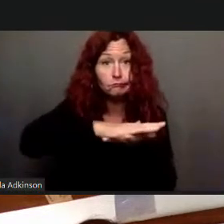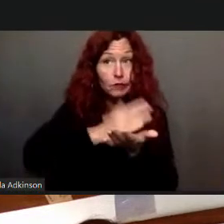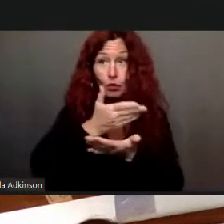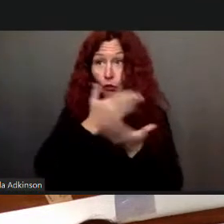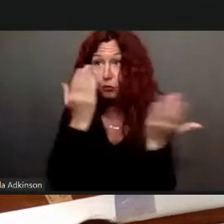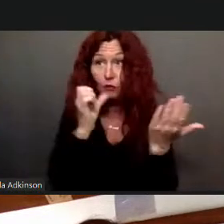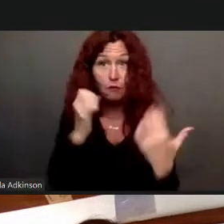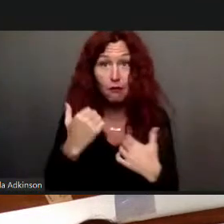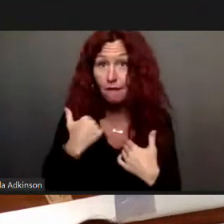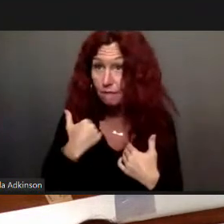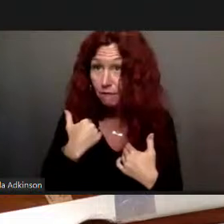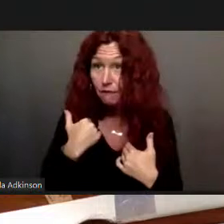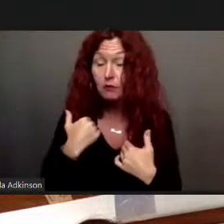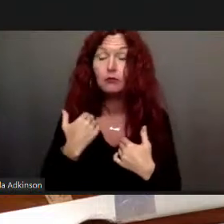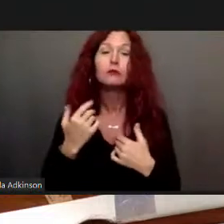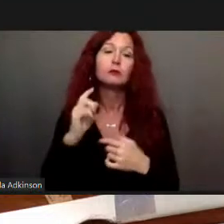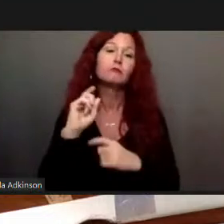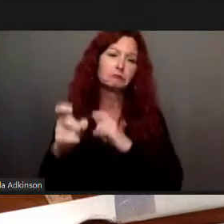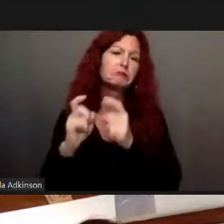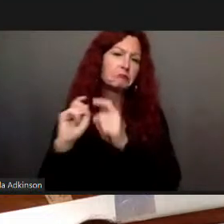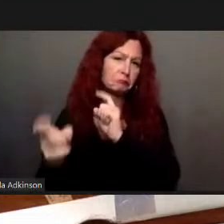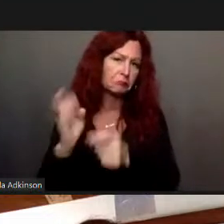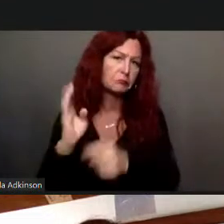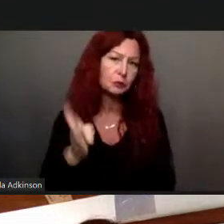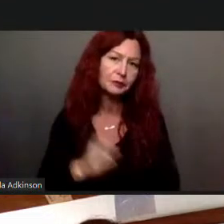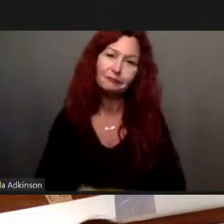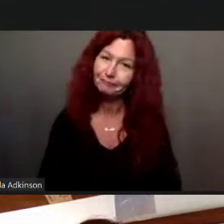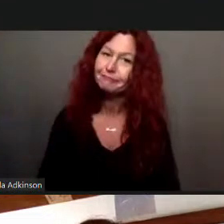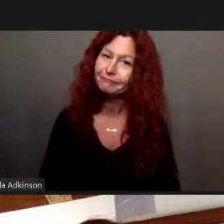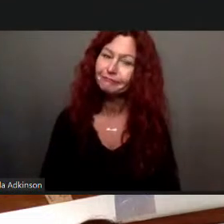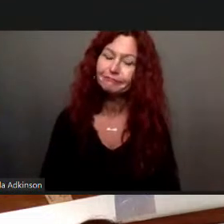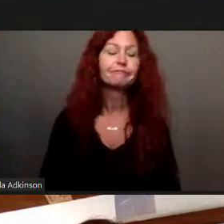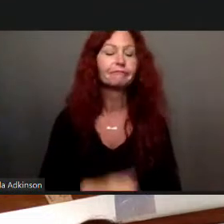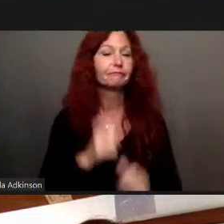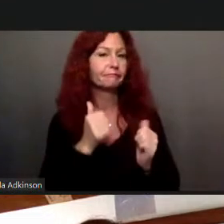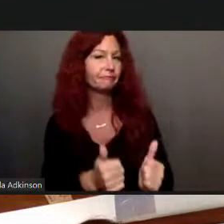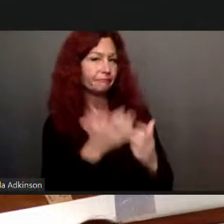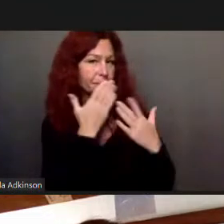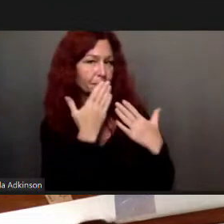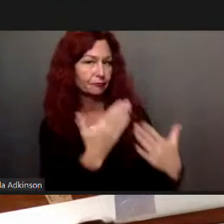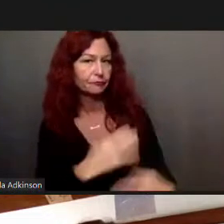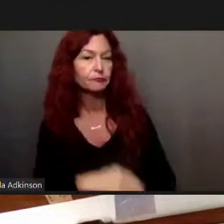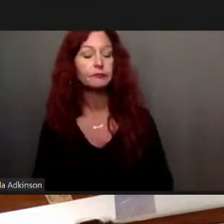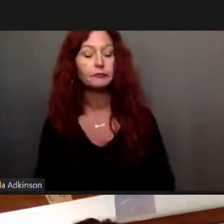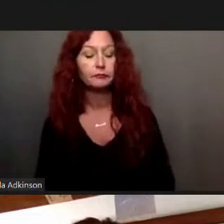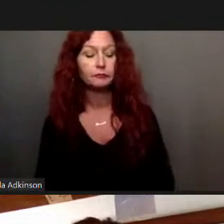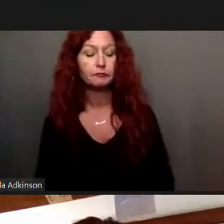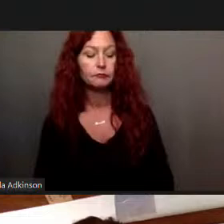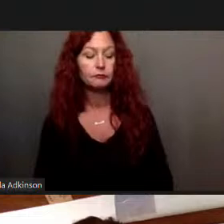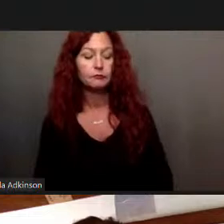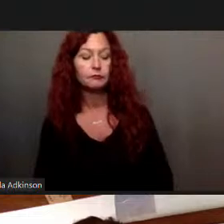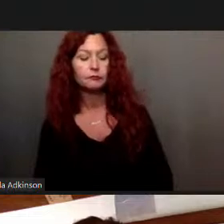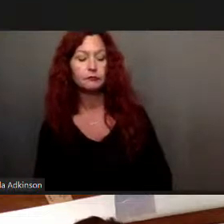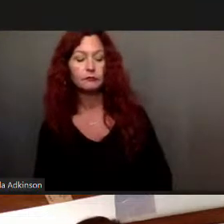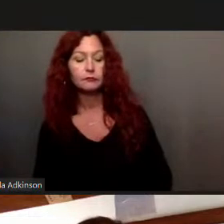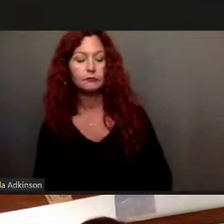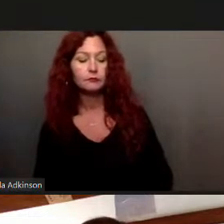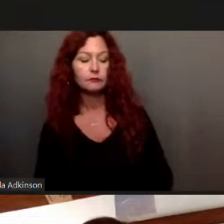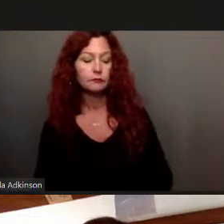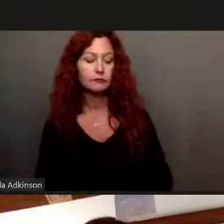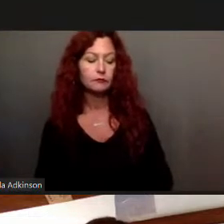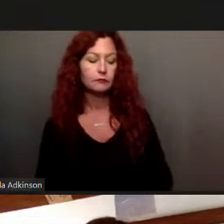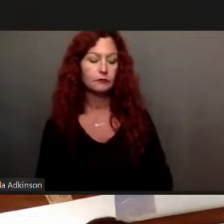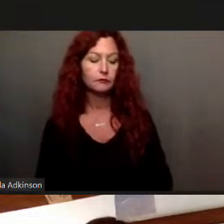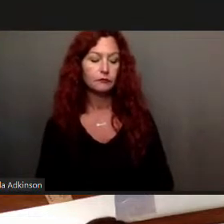possible. Thank you. You're welcome. Thank you. Sir, I have a question from someone who's not on the line, but